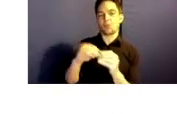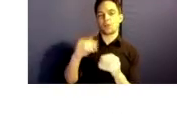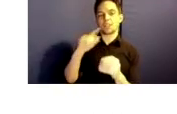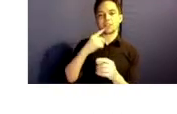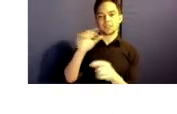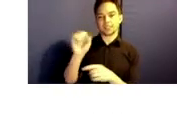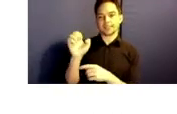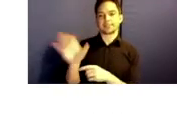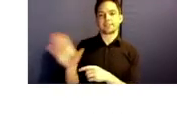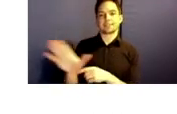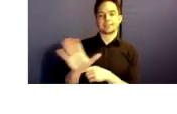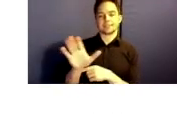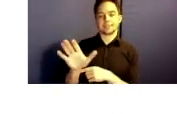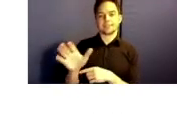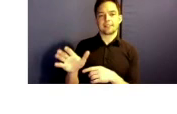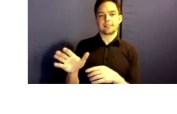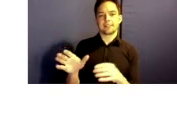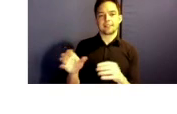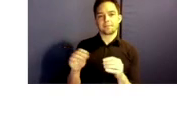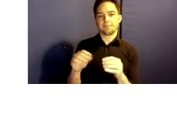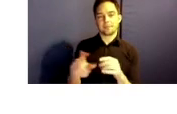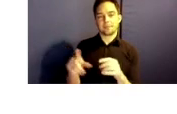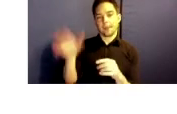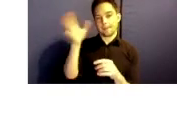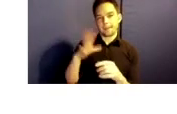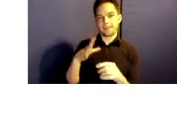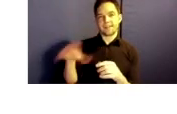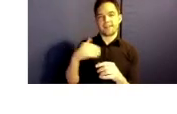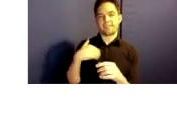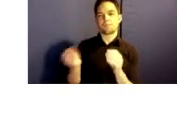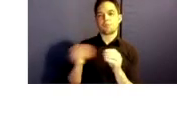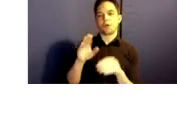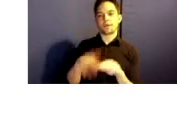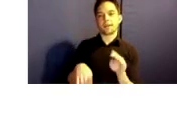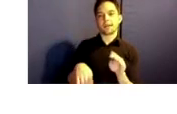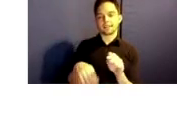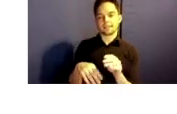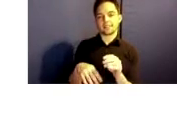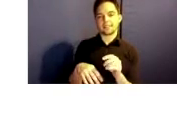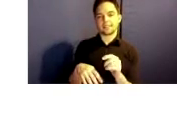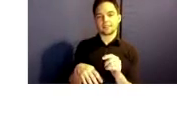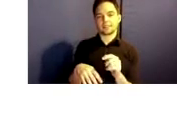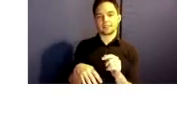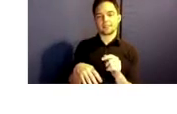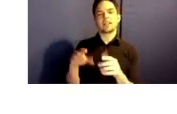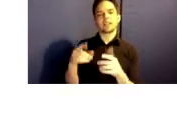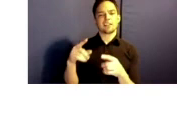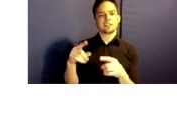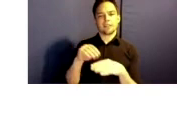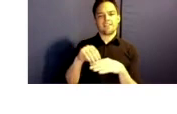the men have more than, they're affected with complication and